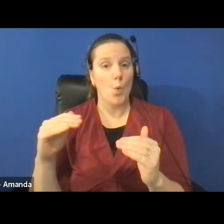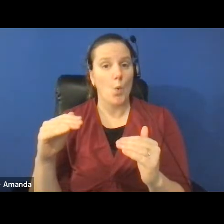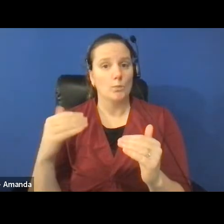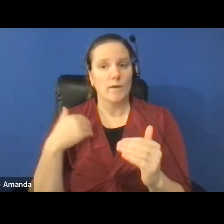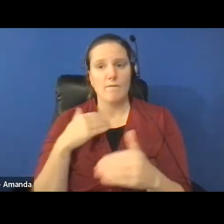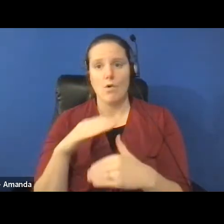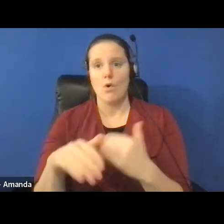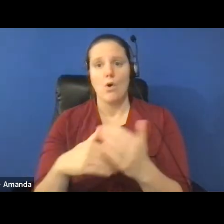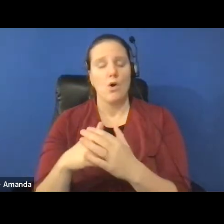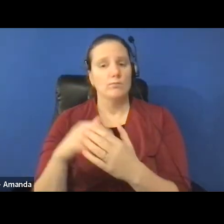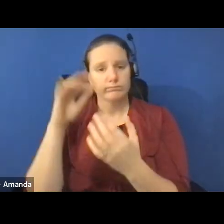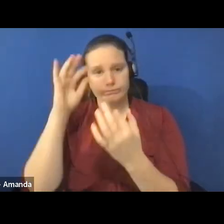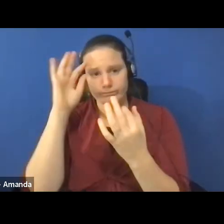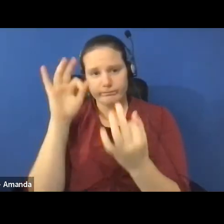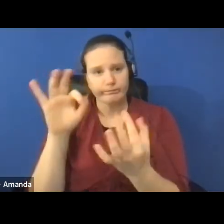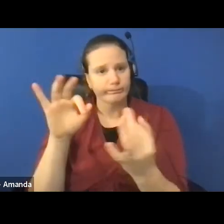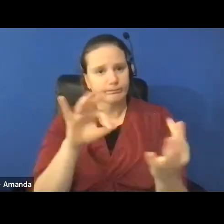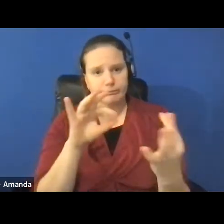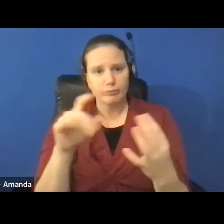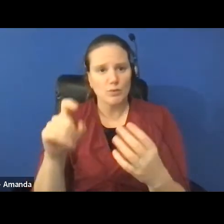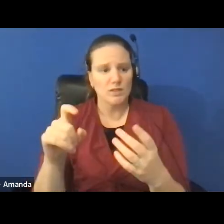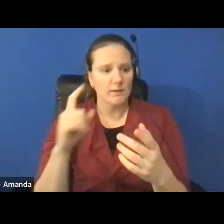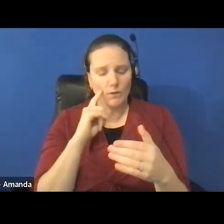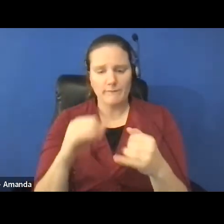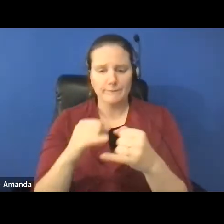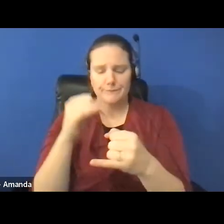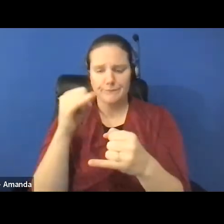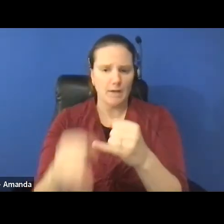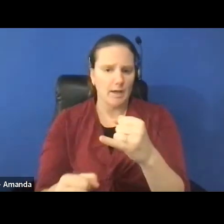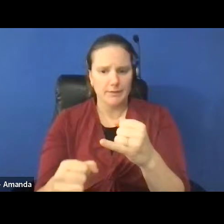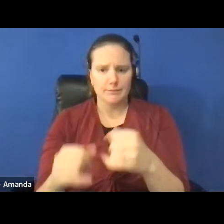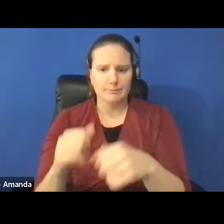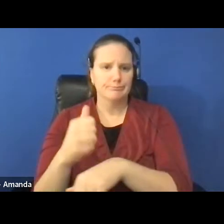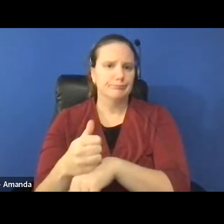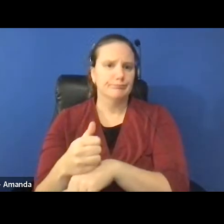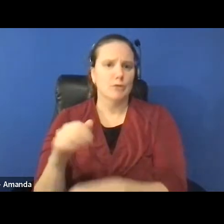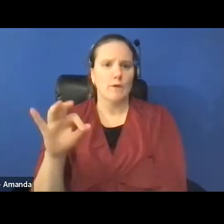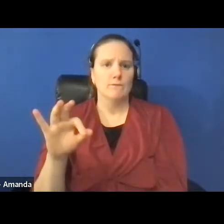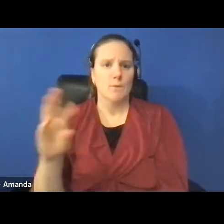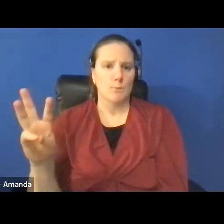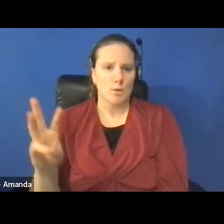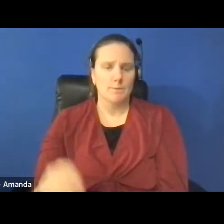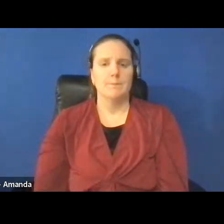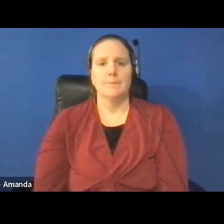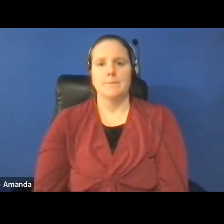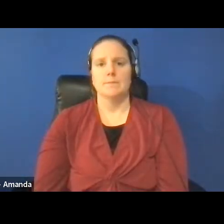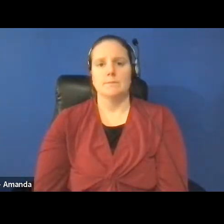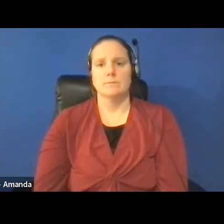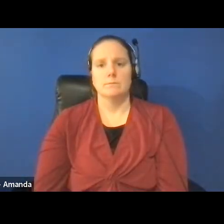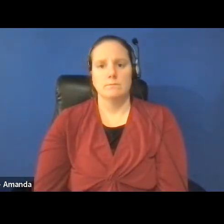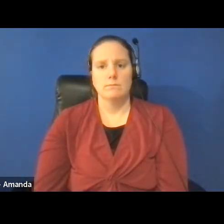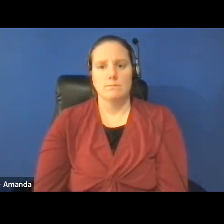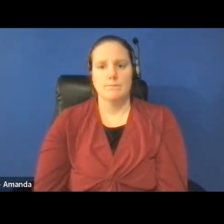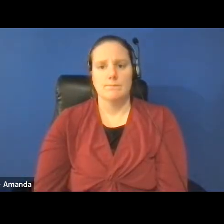all of the input we need to make a final framework and take